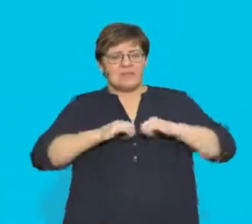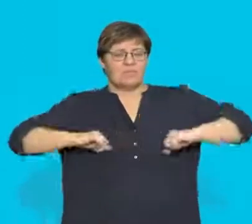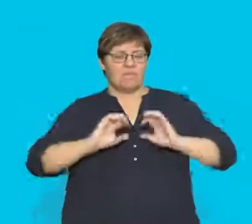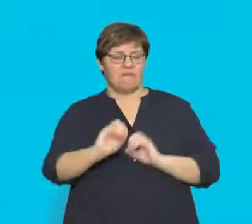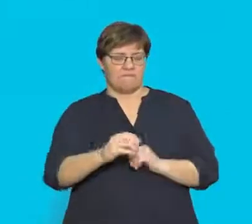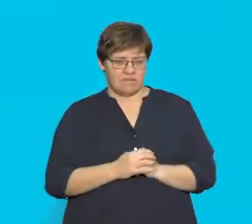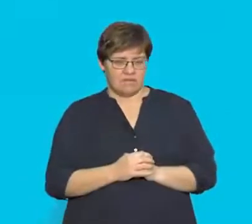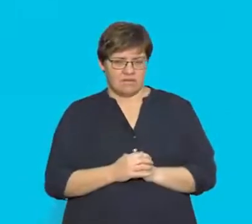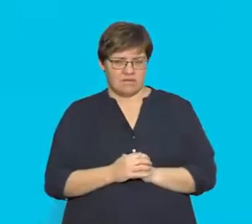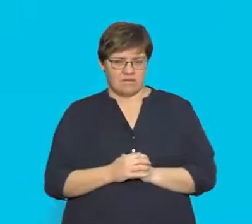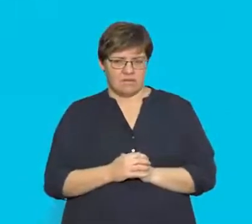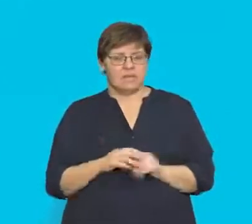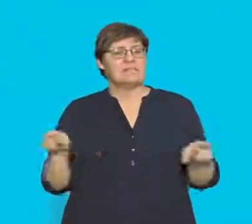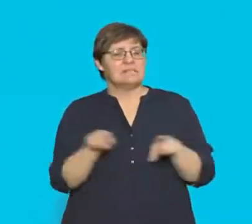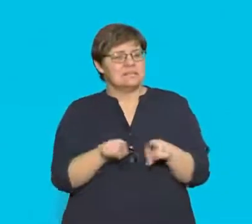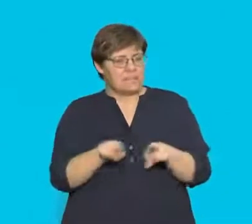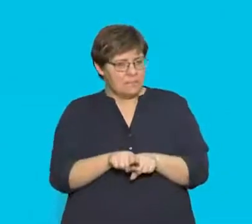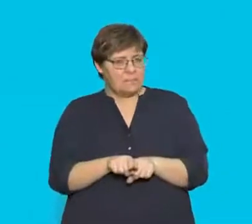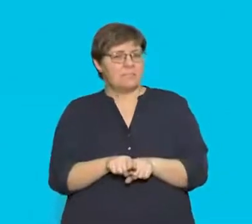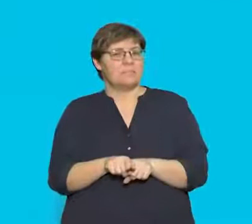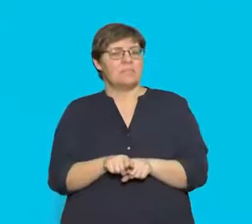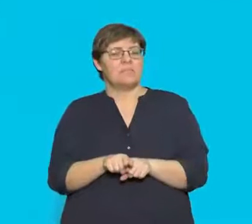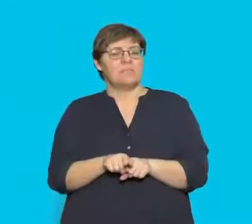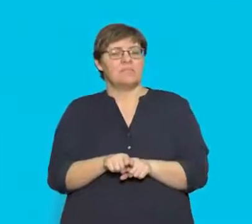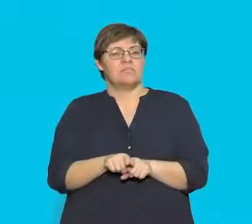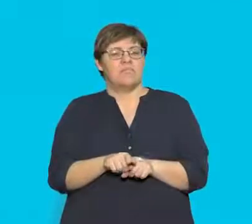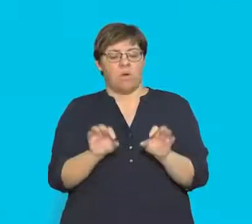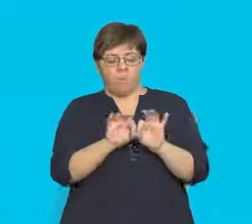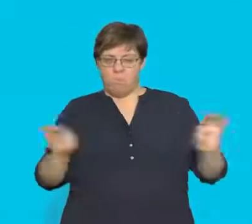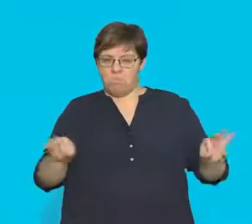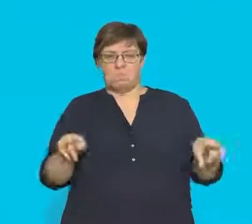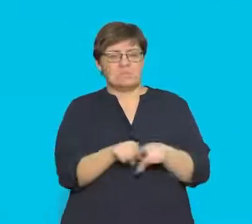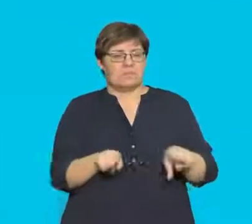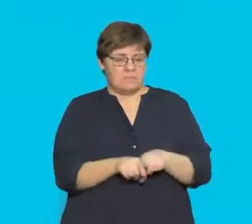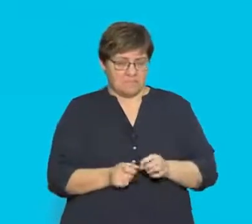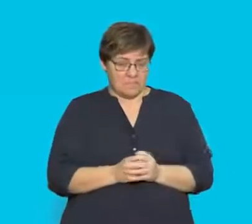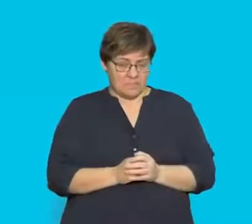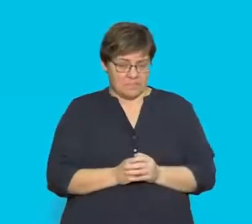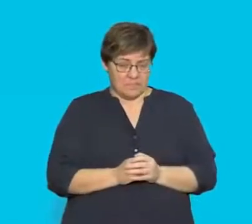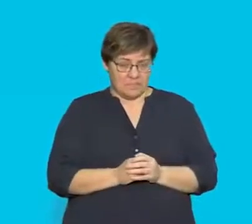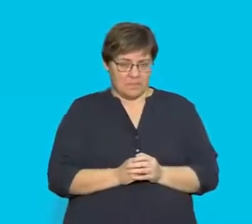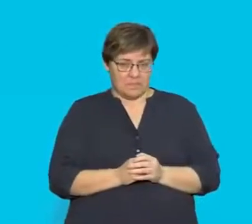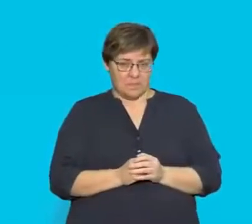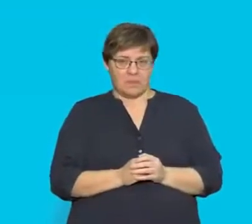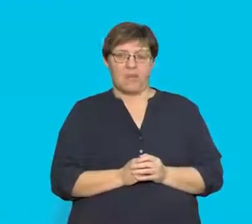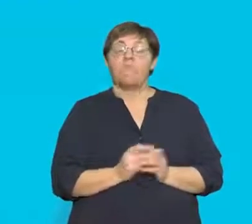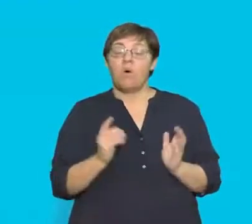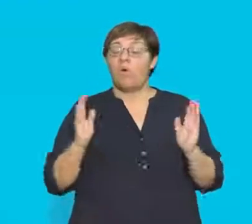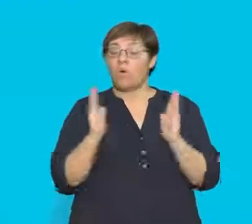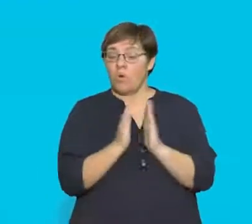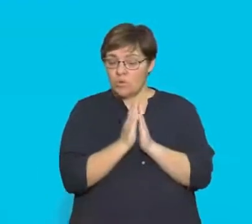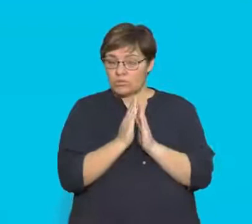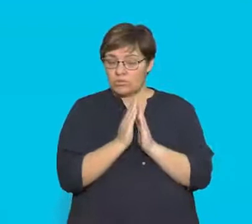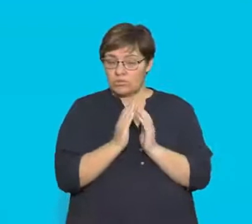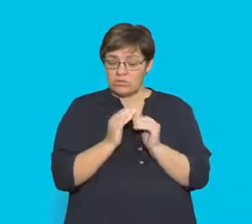They're separated. They're just like we had with the straight piece of wire. Those that are the field